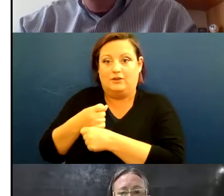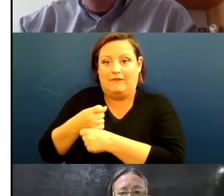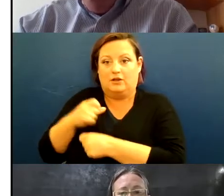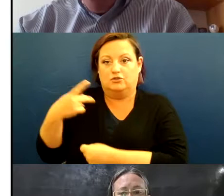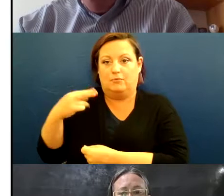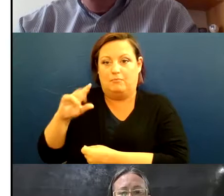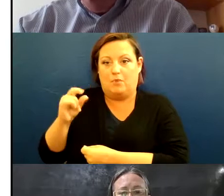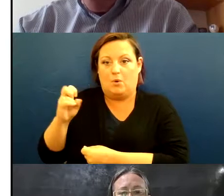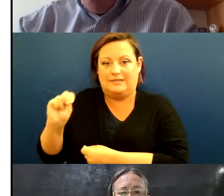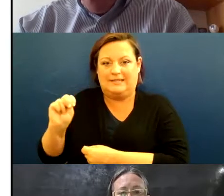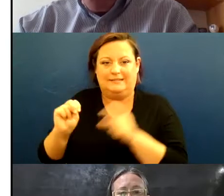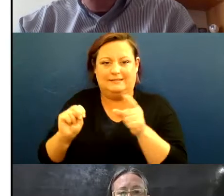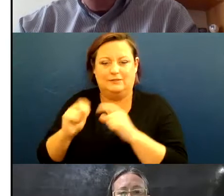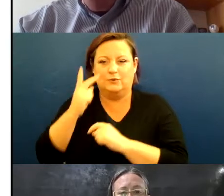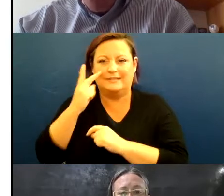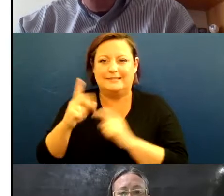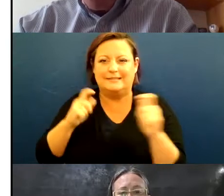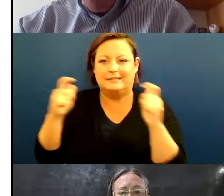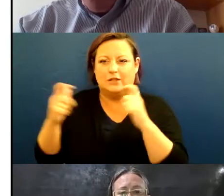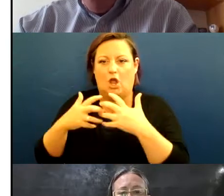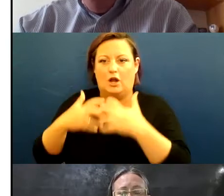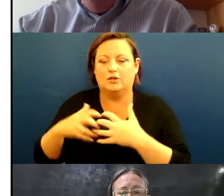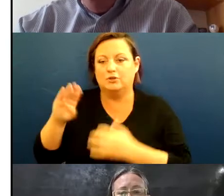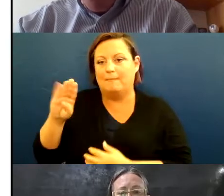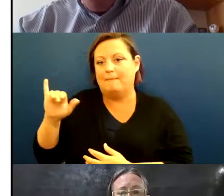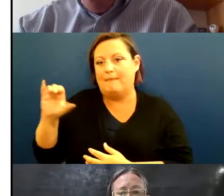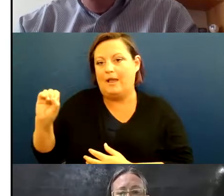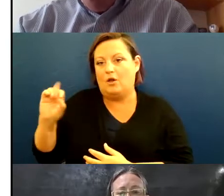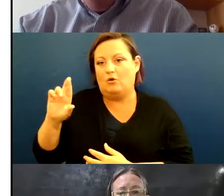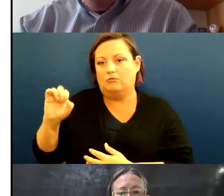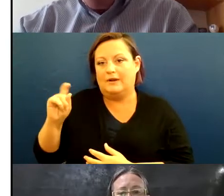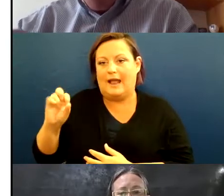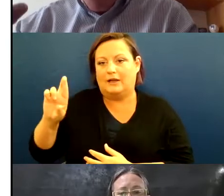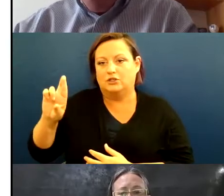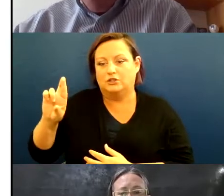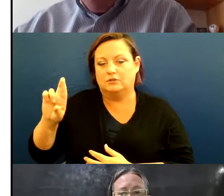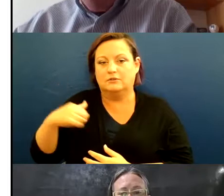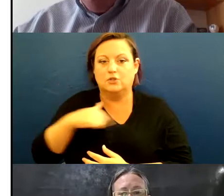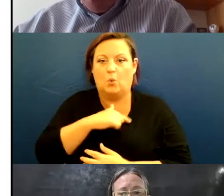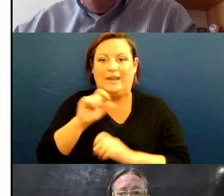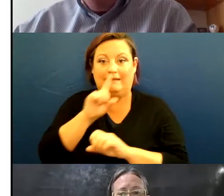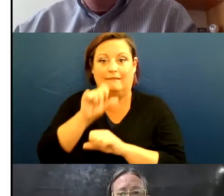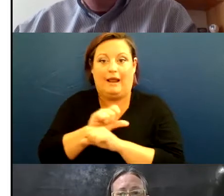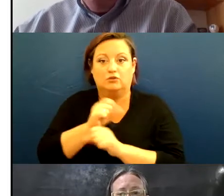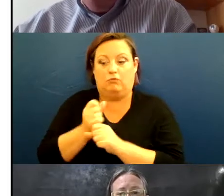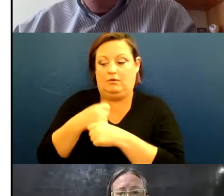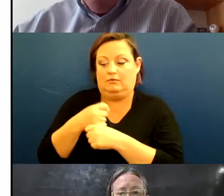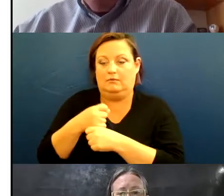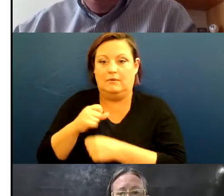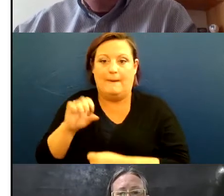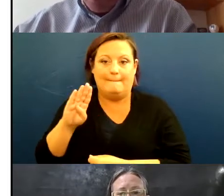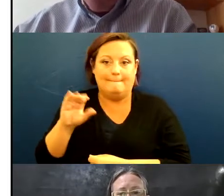large bioreactor, so we can actually manufacture proteins or biologics.